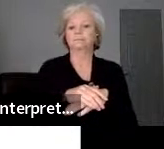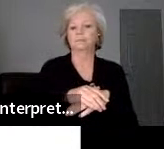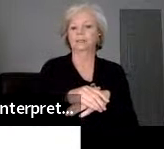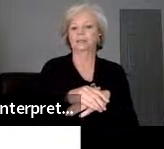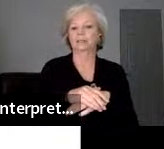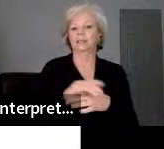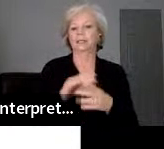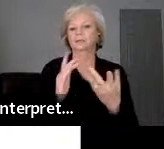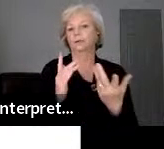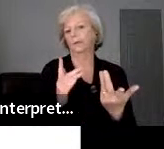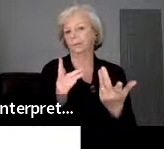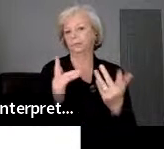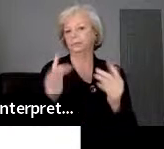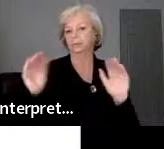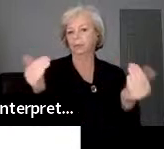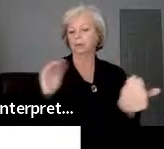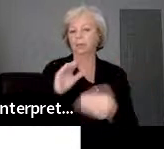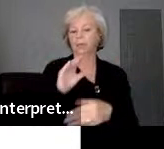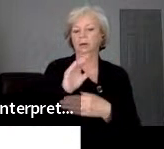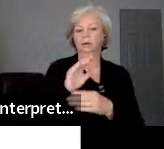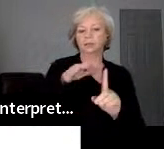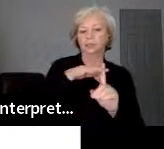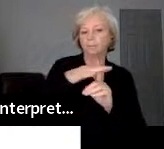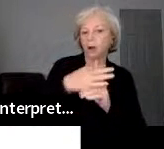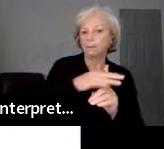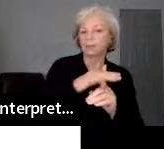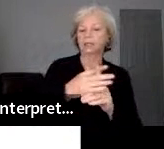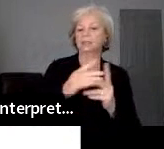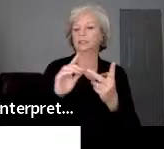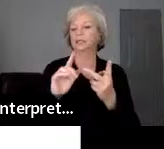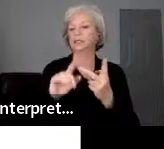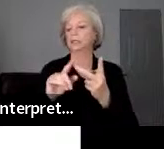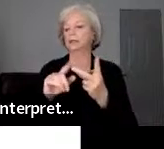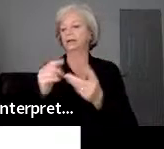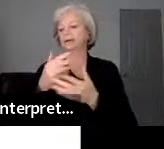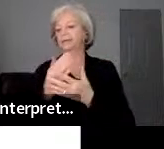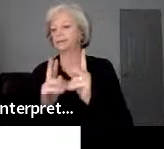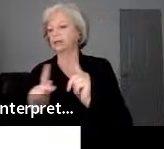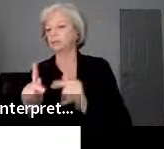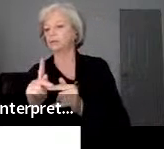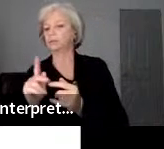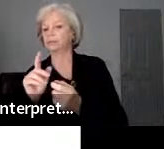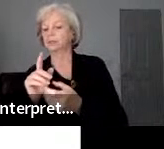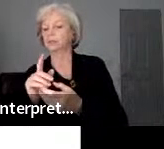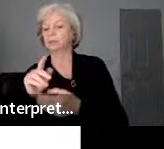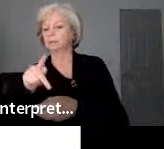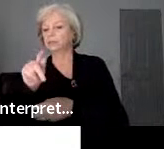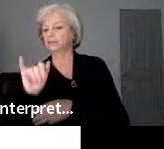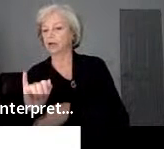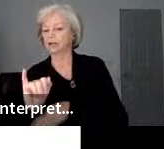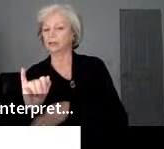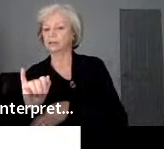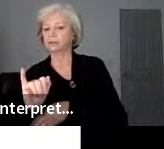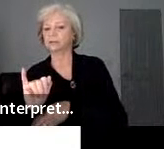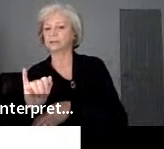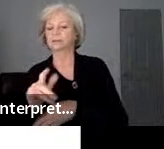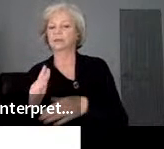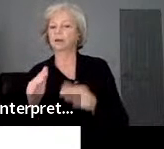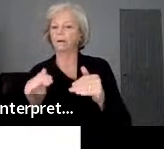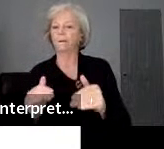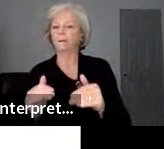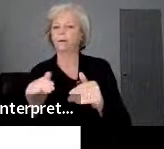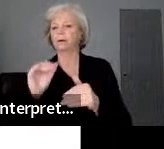population denominator estimates, more individuals reporting Pacific Islander identity during vaccination than